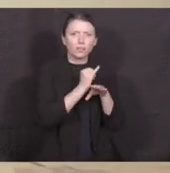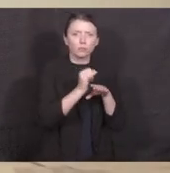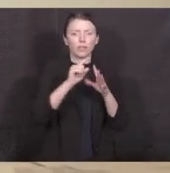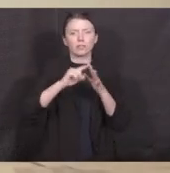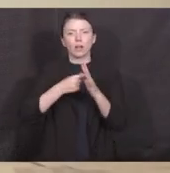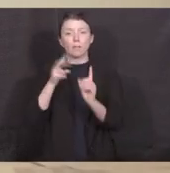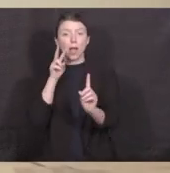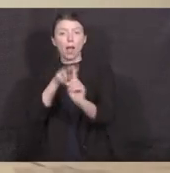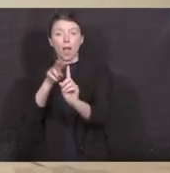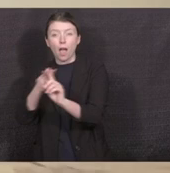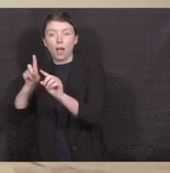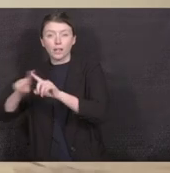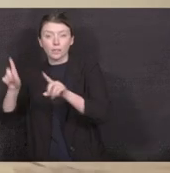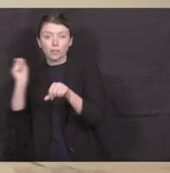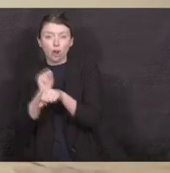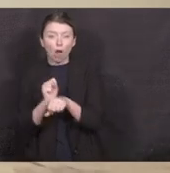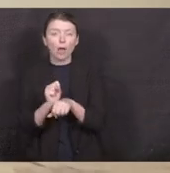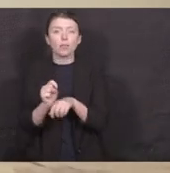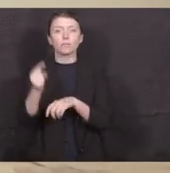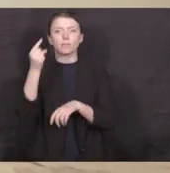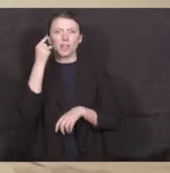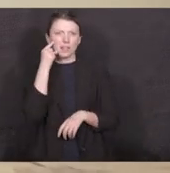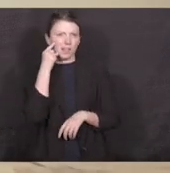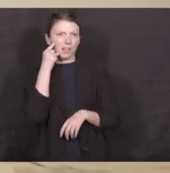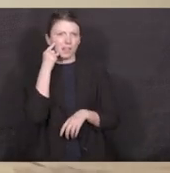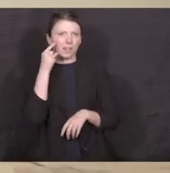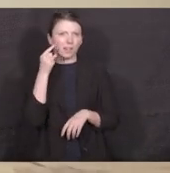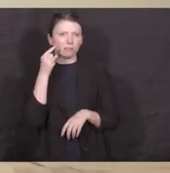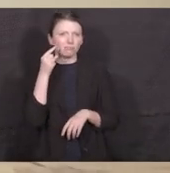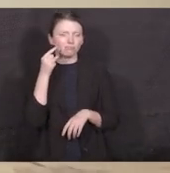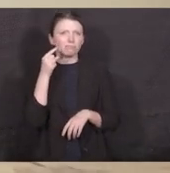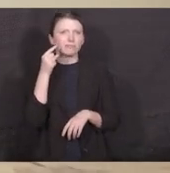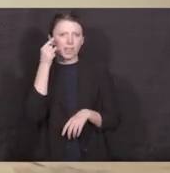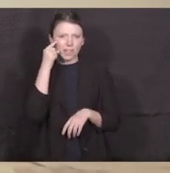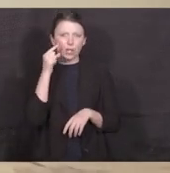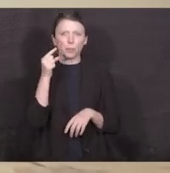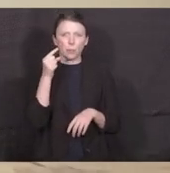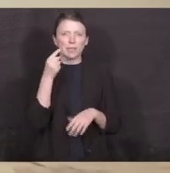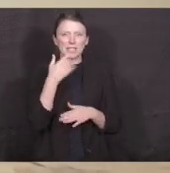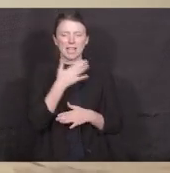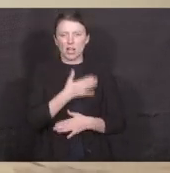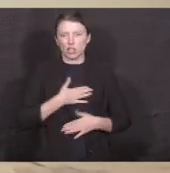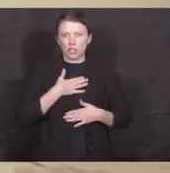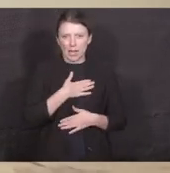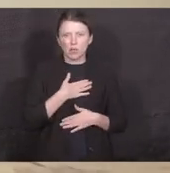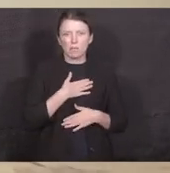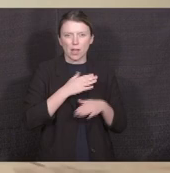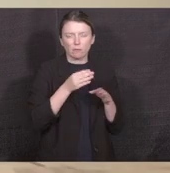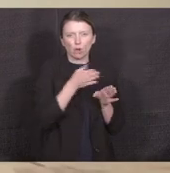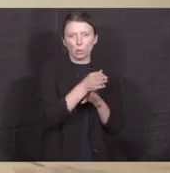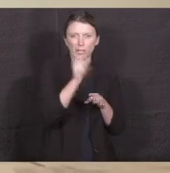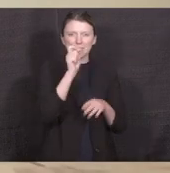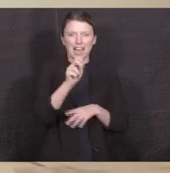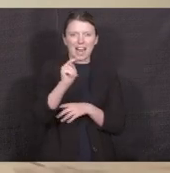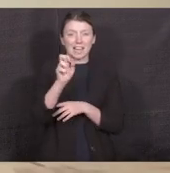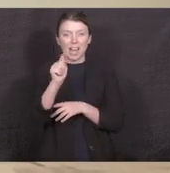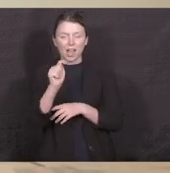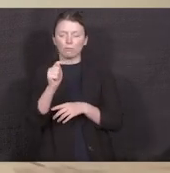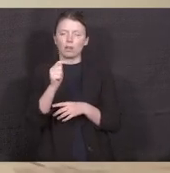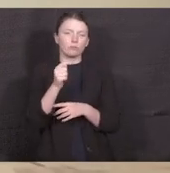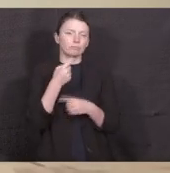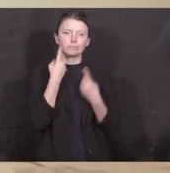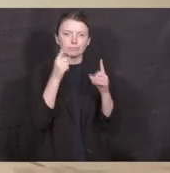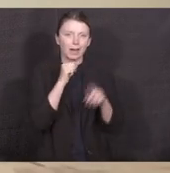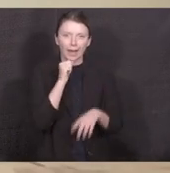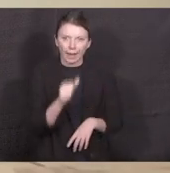jobs, and on the, I think it's entertainment job, entertainmentcareers.net or something. And none of that worked.